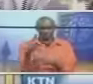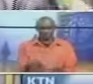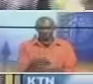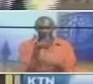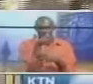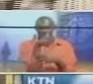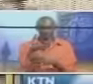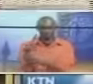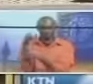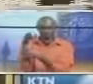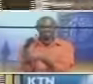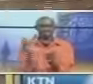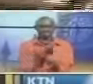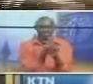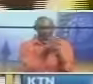the stadium.